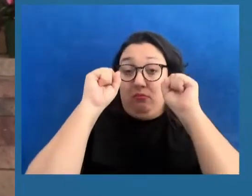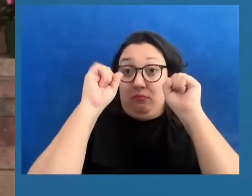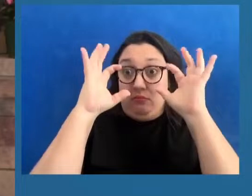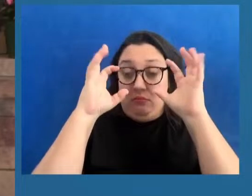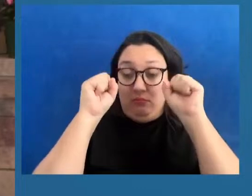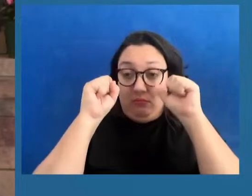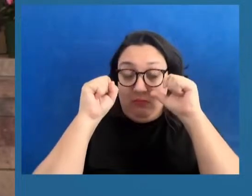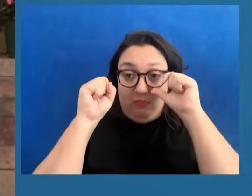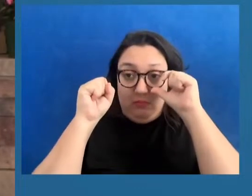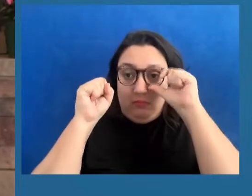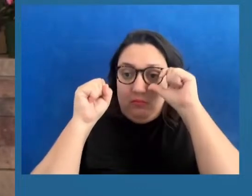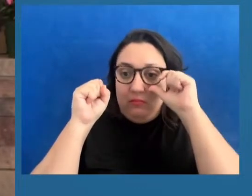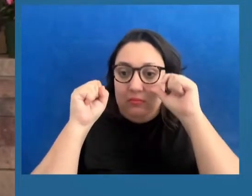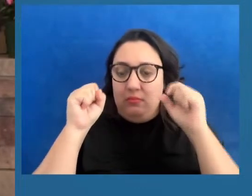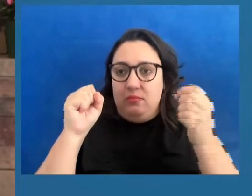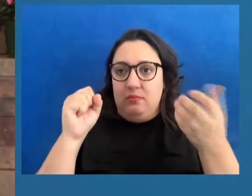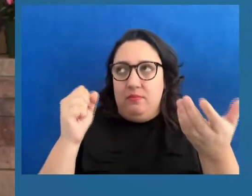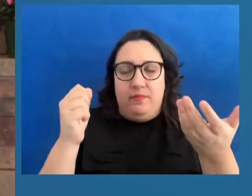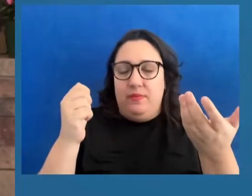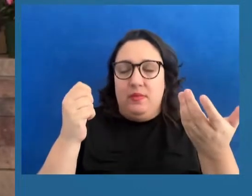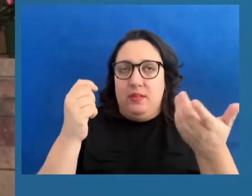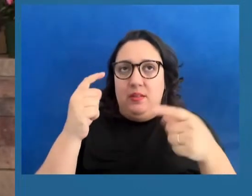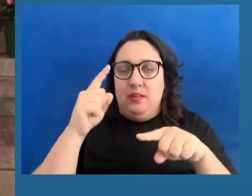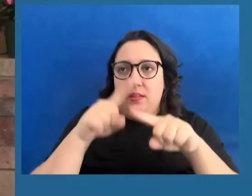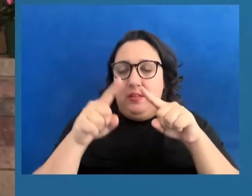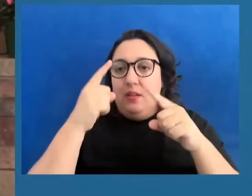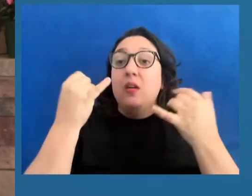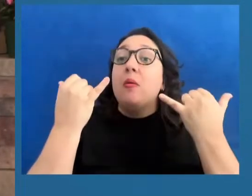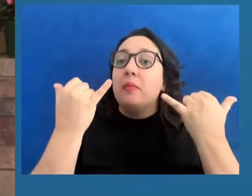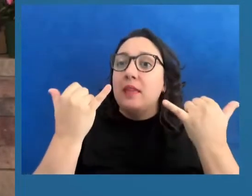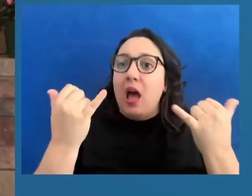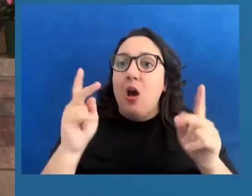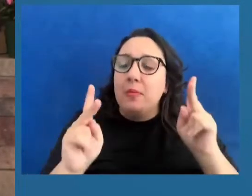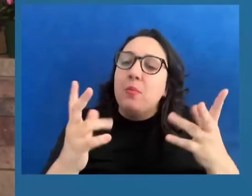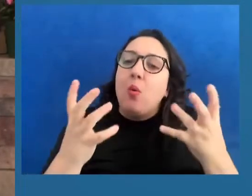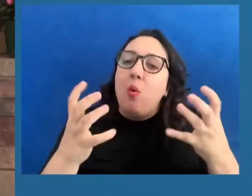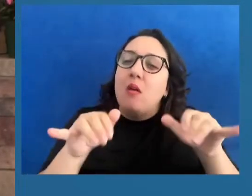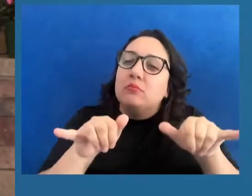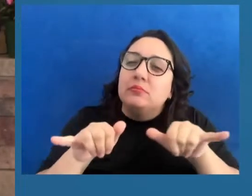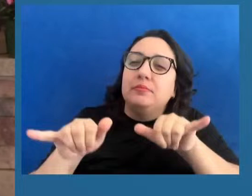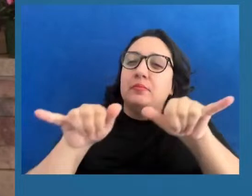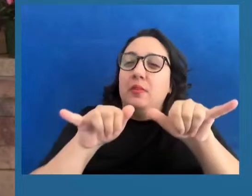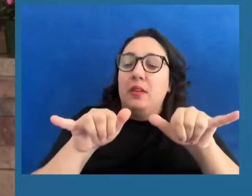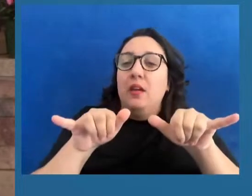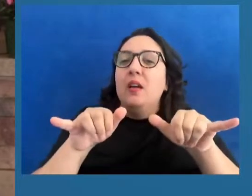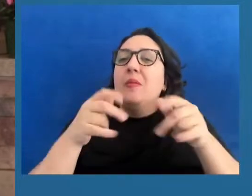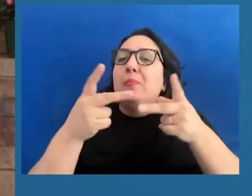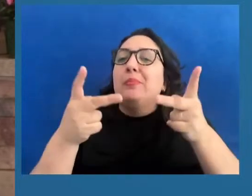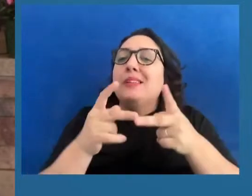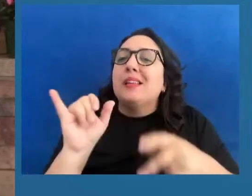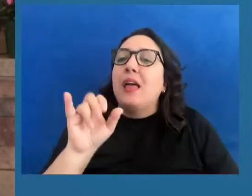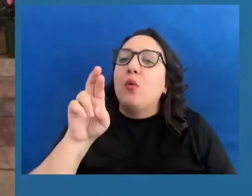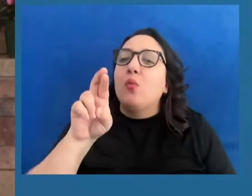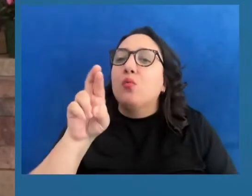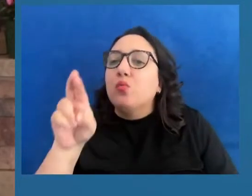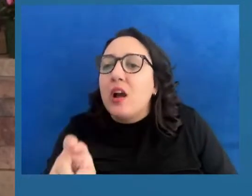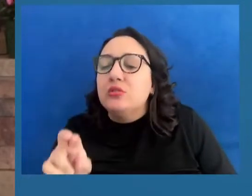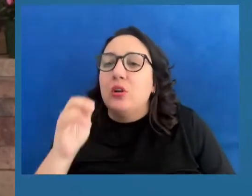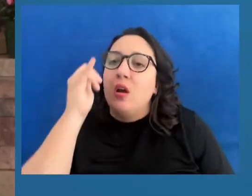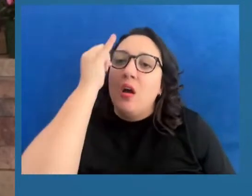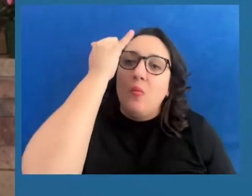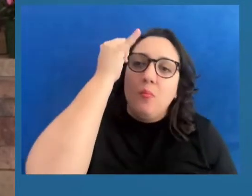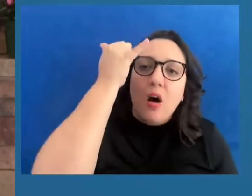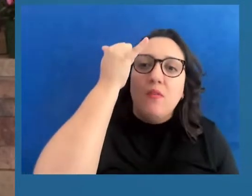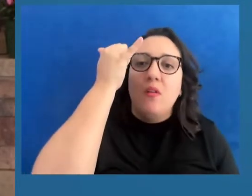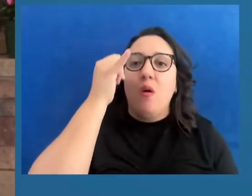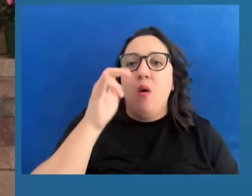have a stable place. And we talk about a place like Rochester, and a place like Buffalo, Rochester, upstate, had always been known for their affordability.